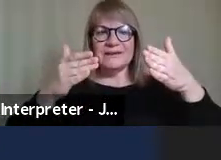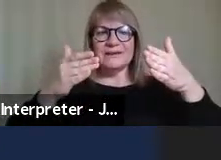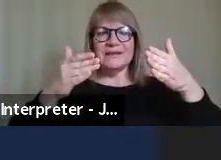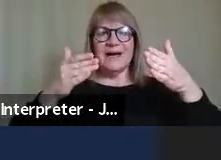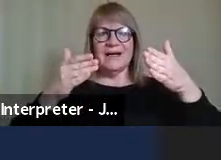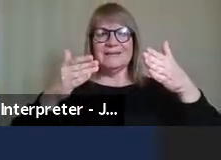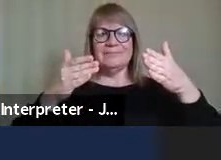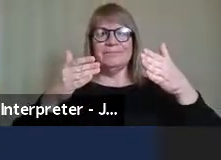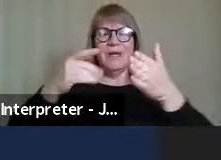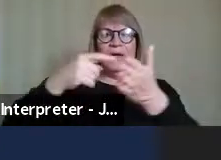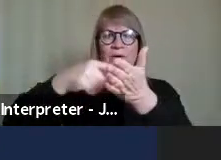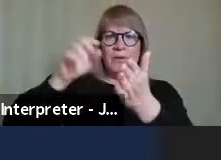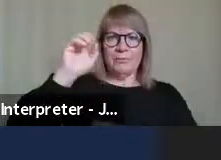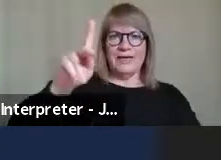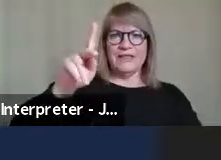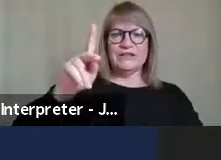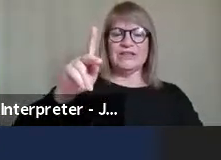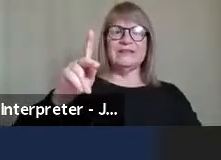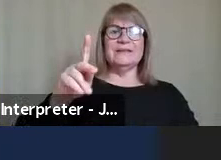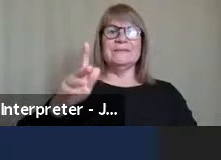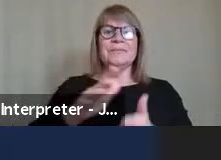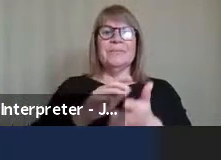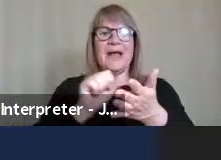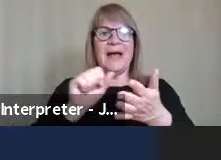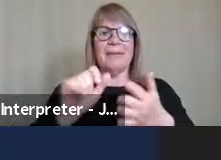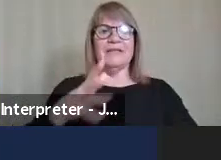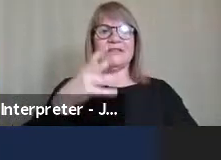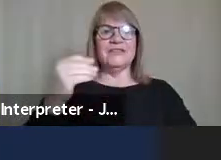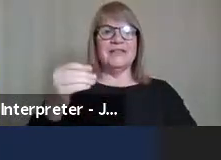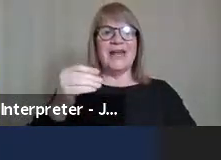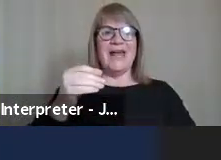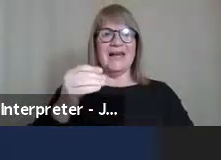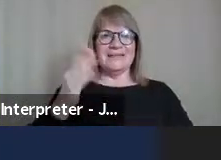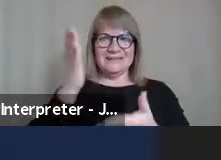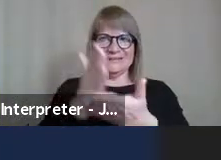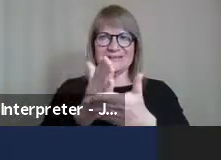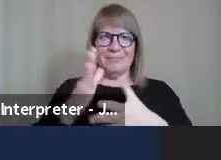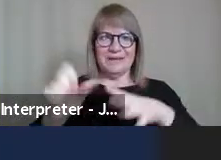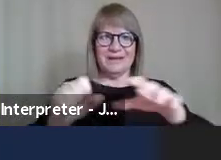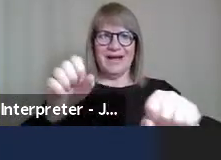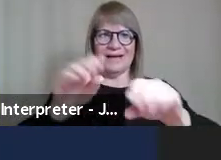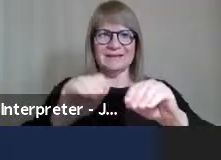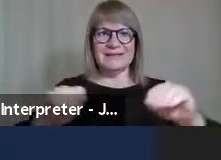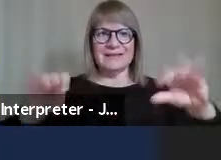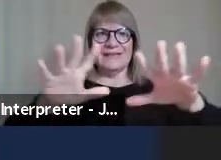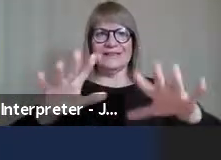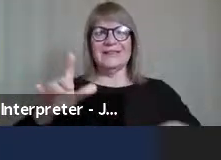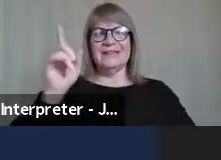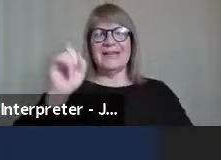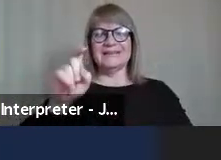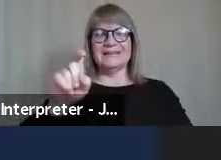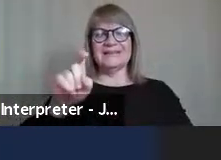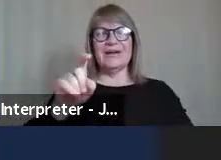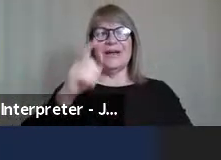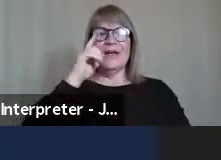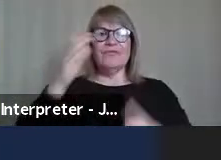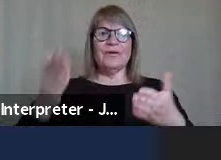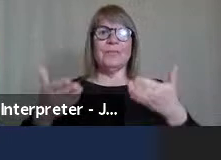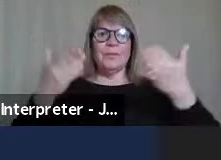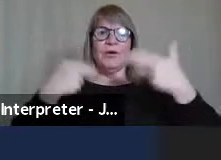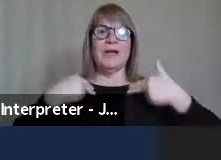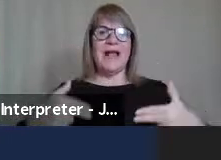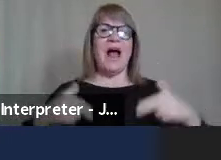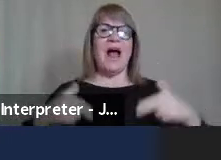frameworks that have been informed these conversations um up to now by taking really seriously the idea of medical